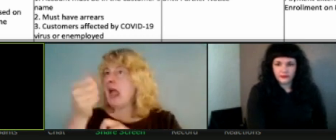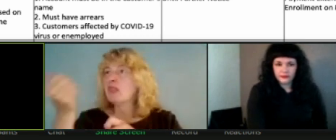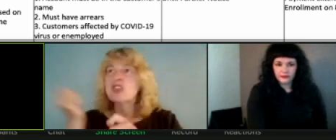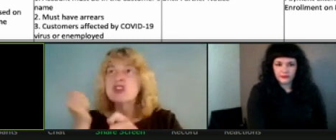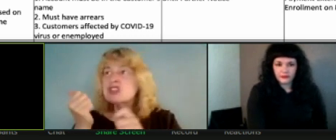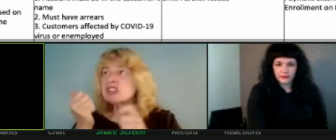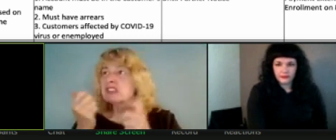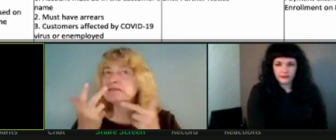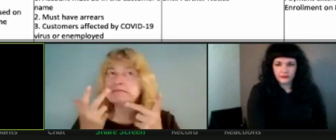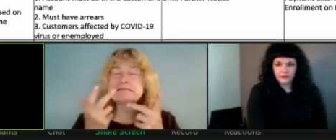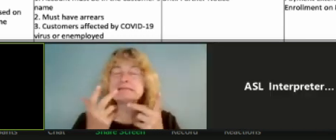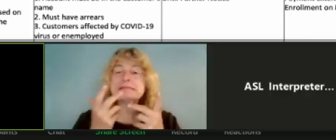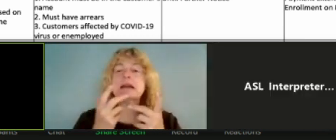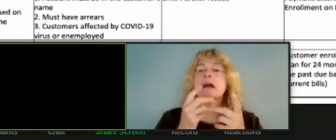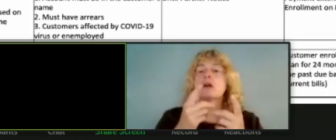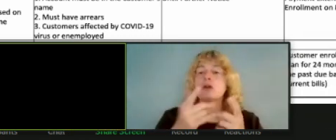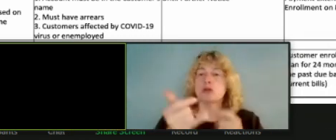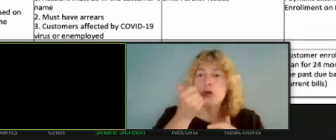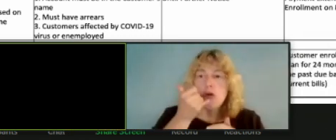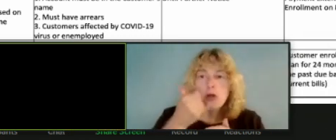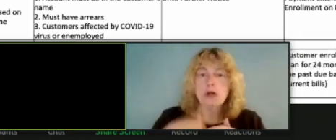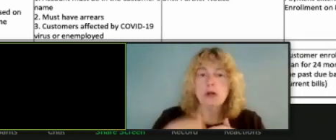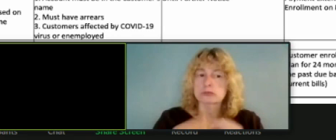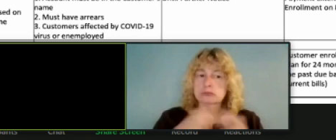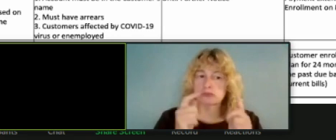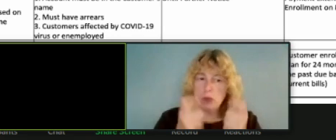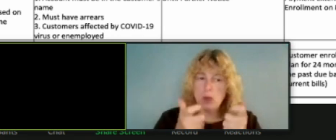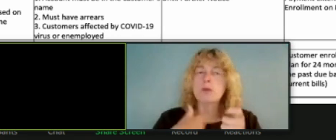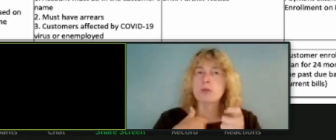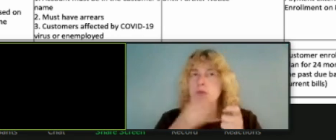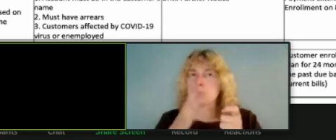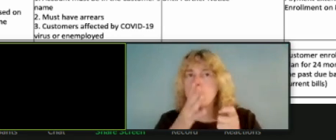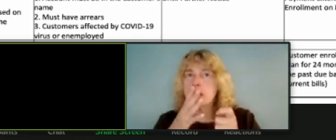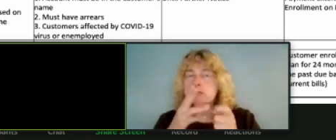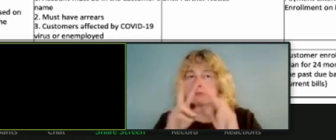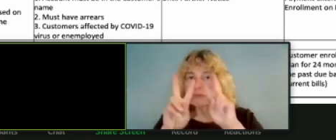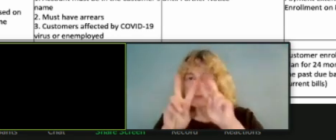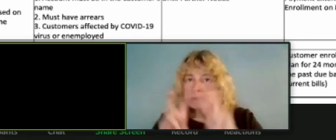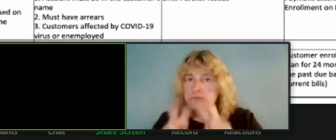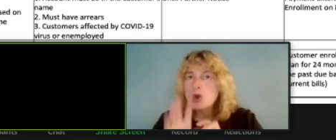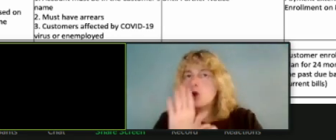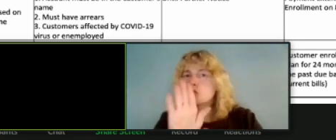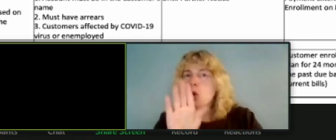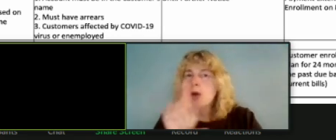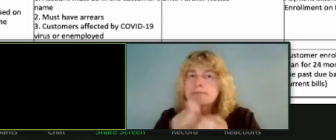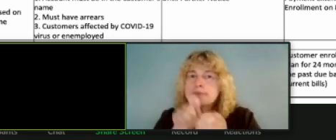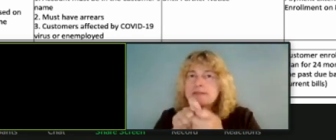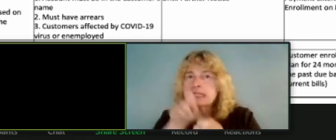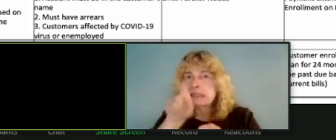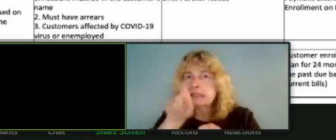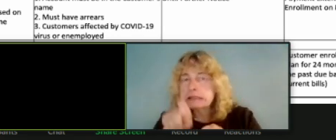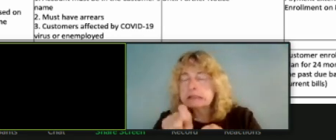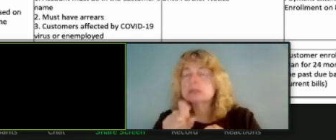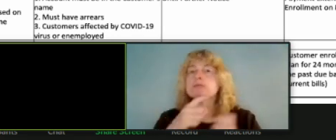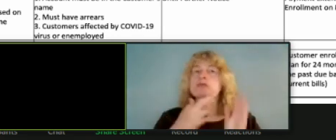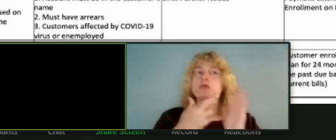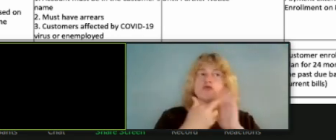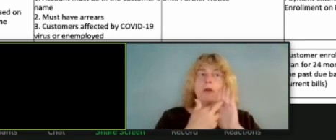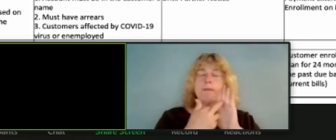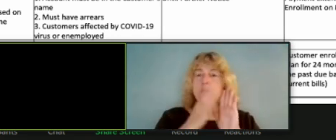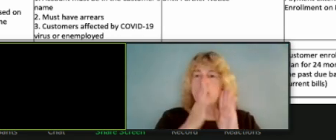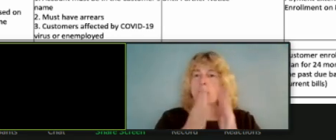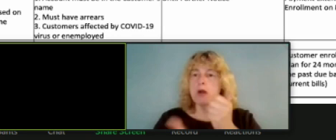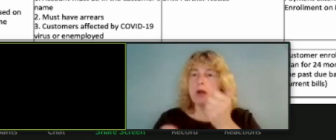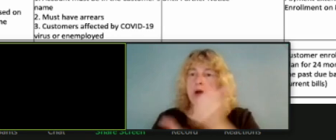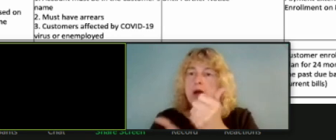can find out what their needs are. And then the representatives will work with them to come up with a payment plan.